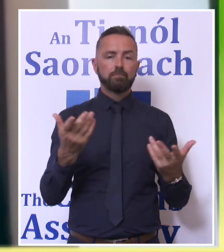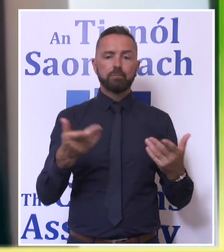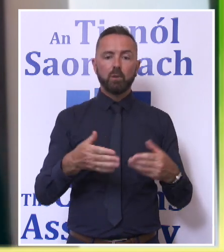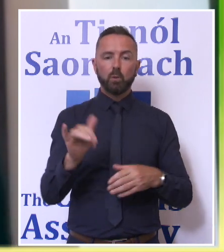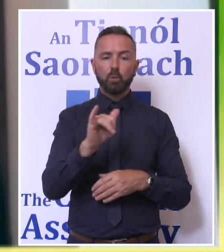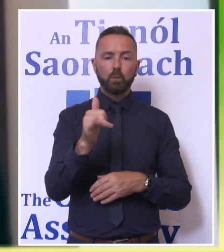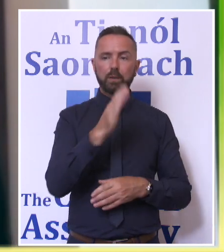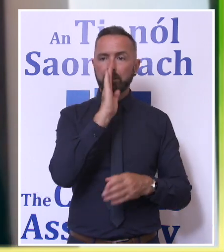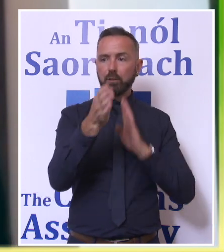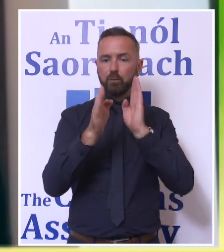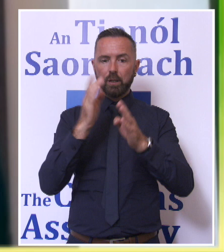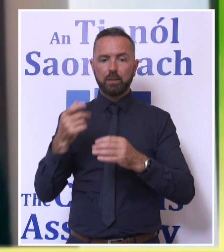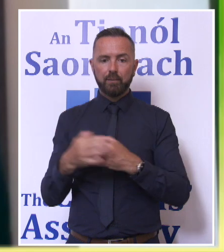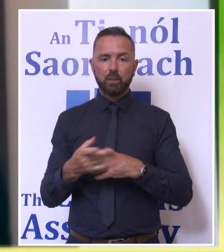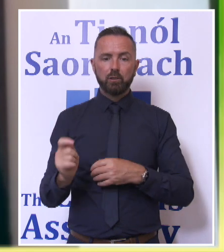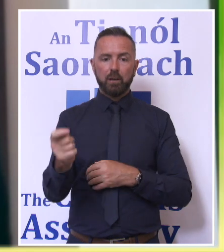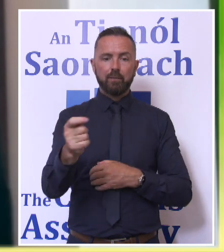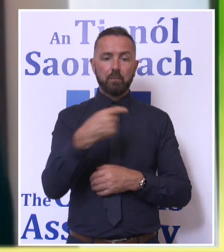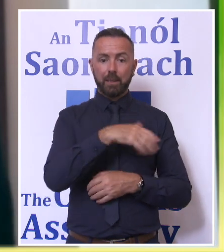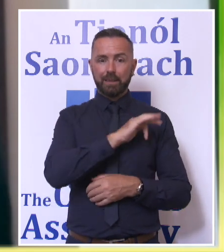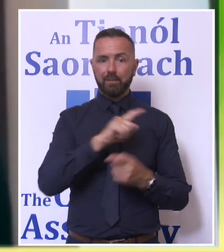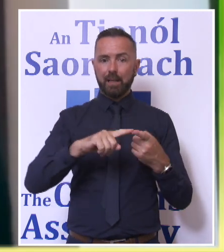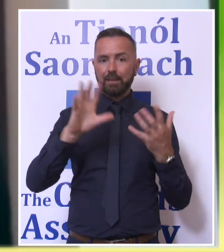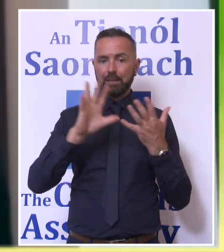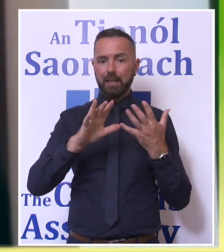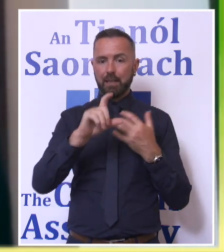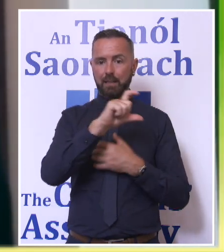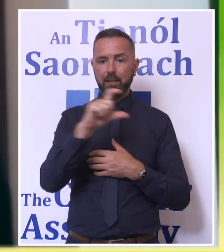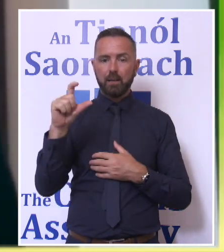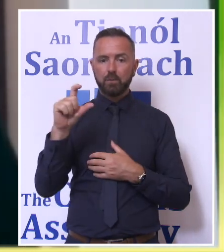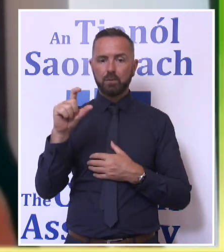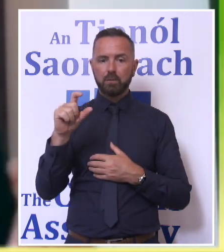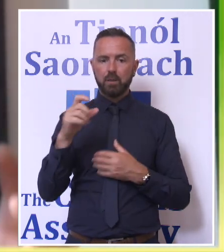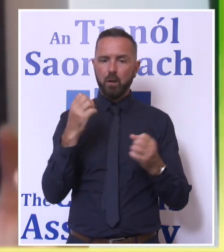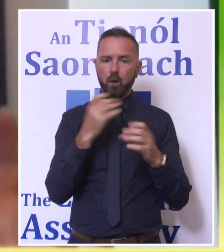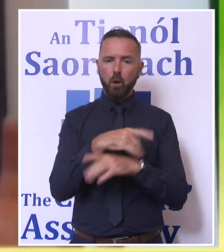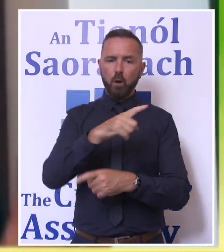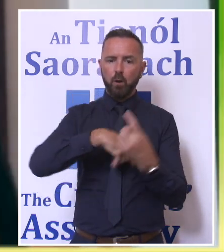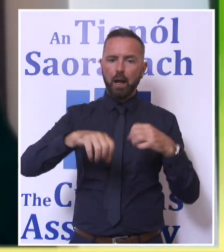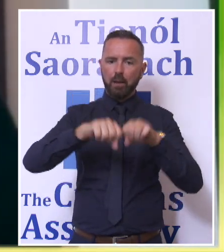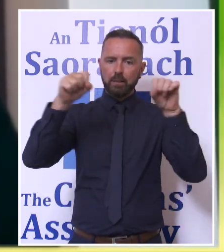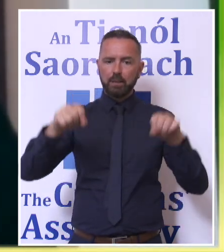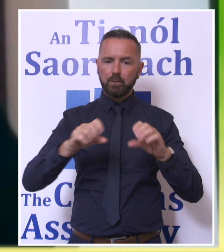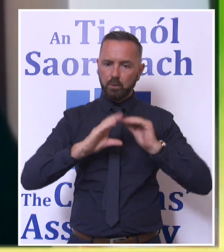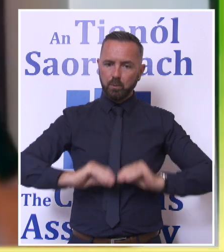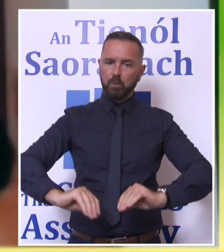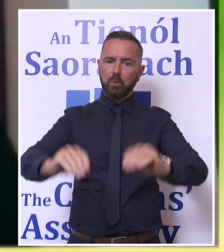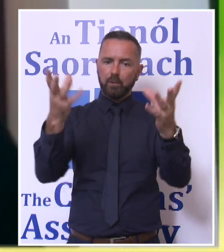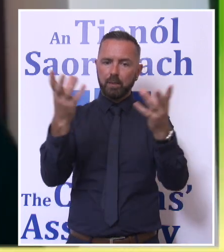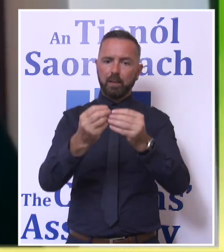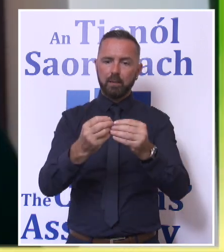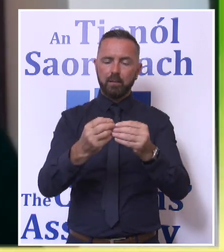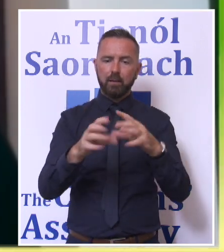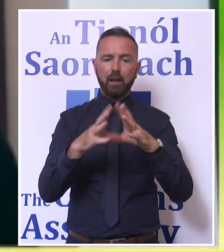and the 10 councils, and given that we have a degree of health devolution, all of our system will move as one together, the whole